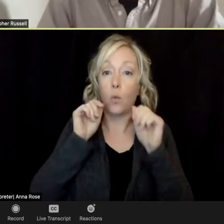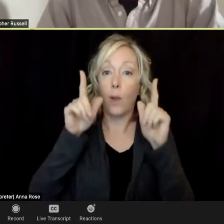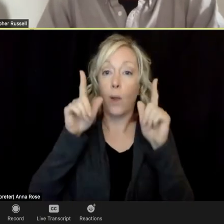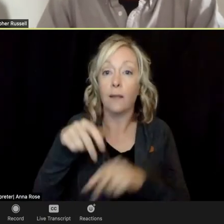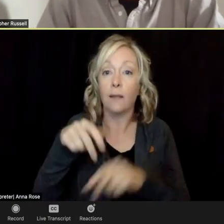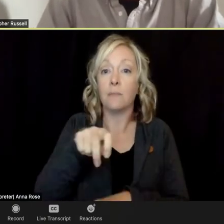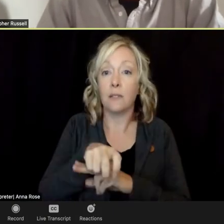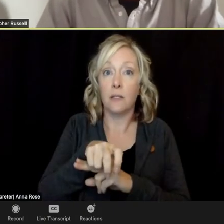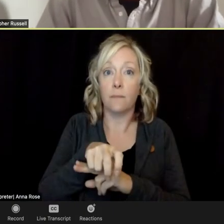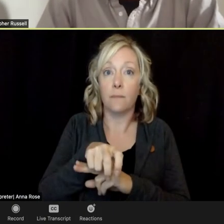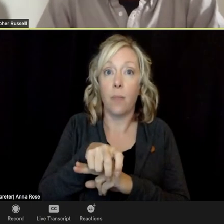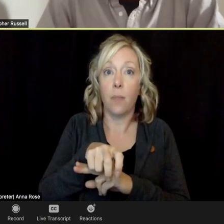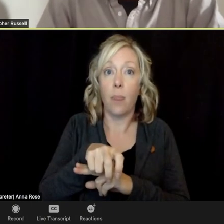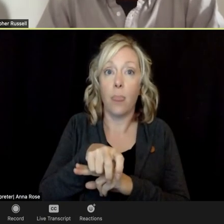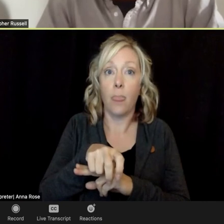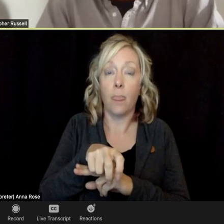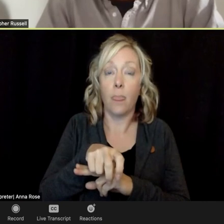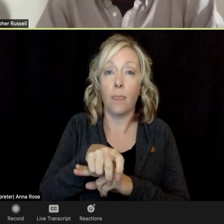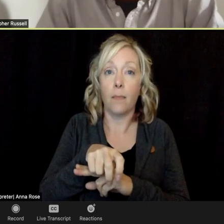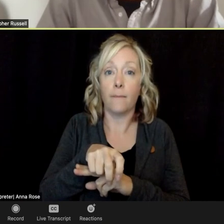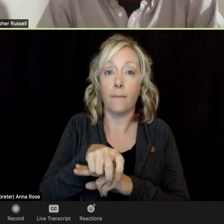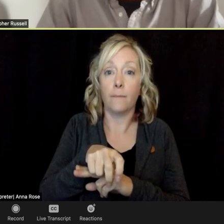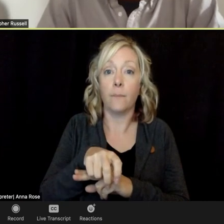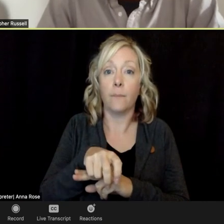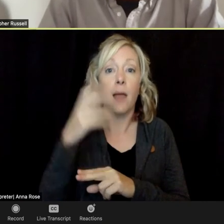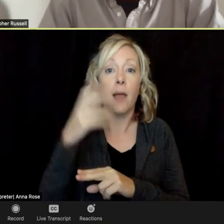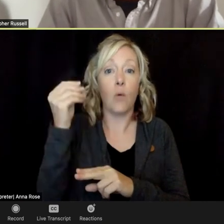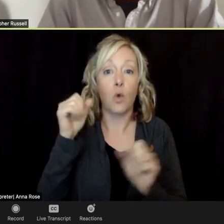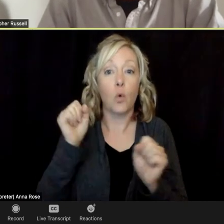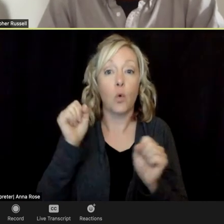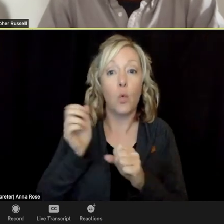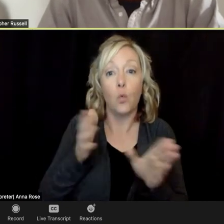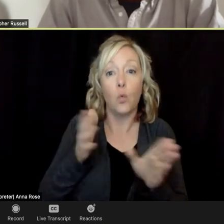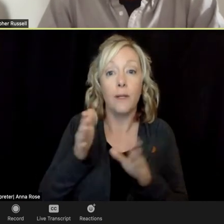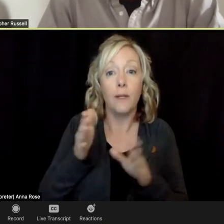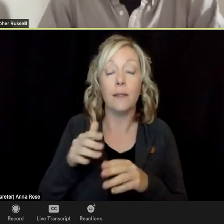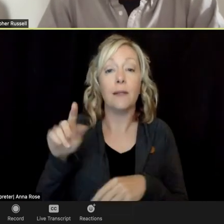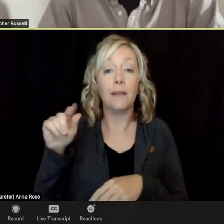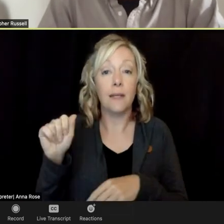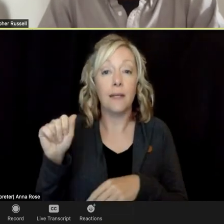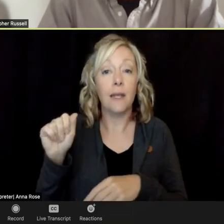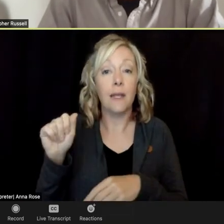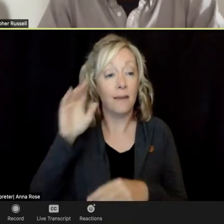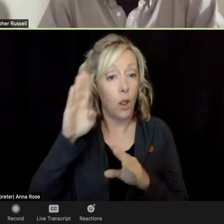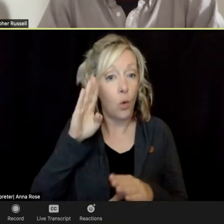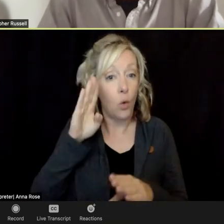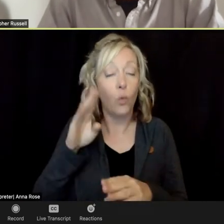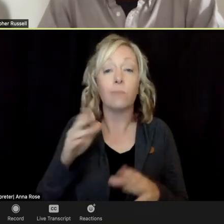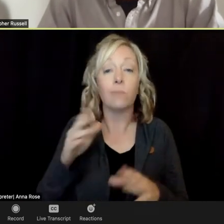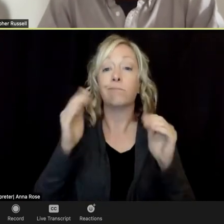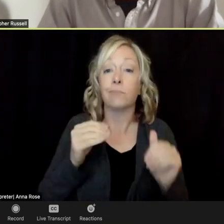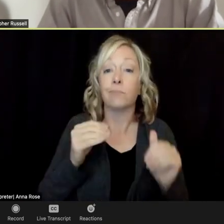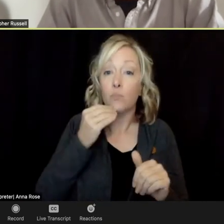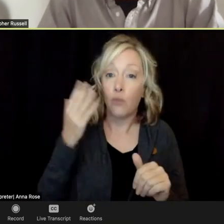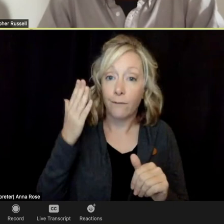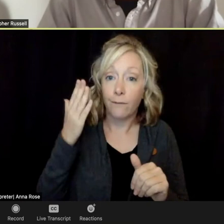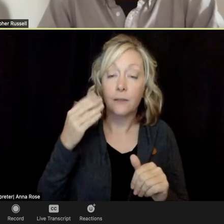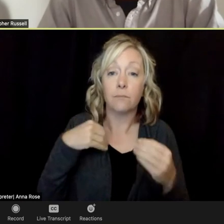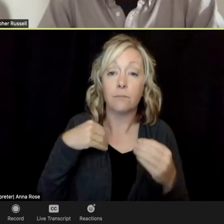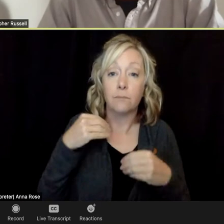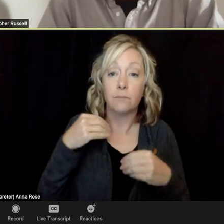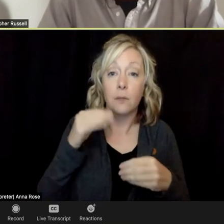seated. It was cold and windy. They were greeted by the TA. They had breakfast. They were drowsy